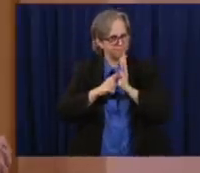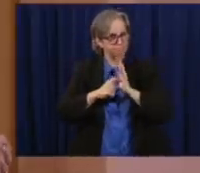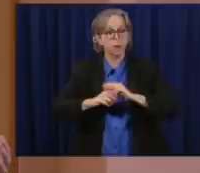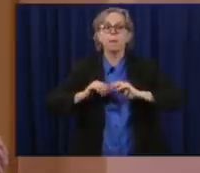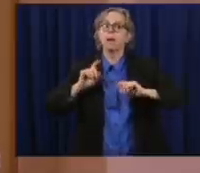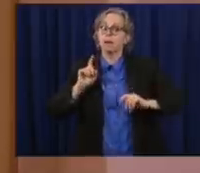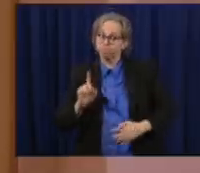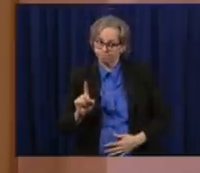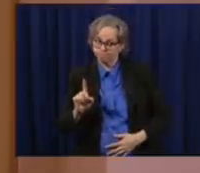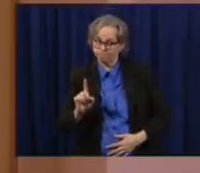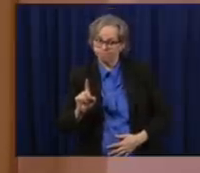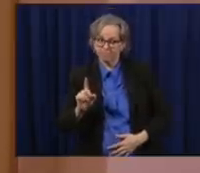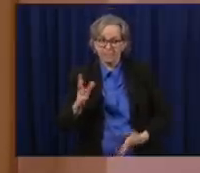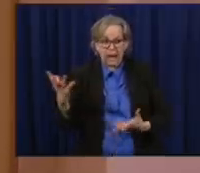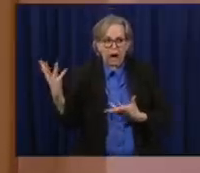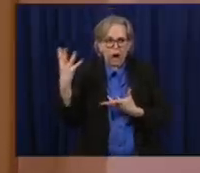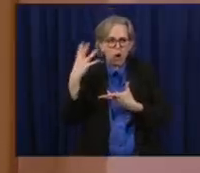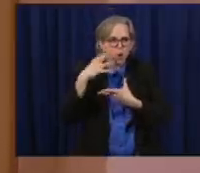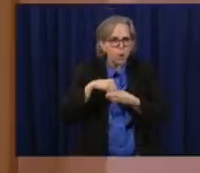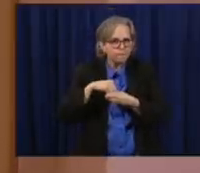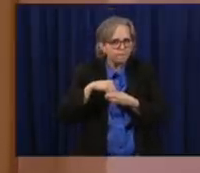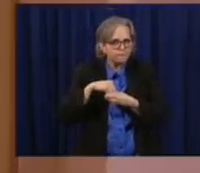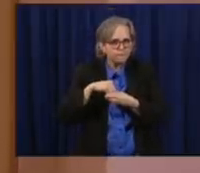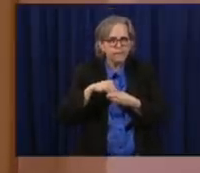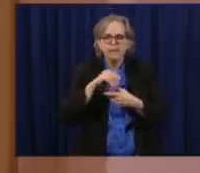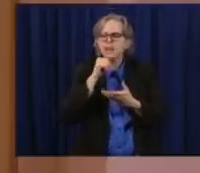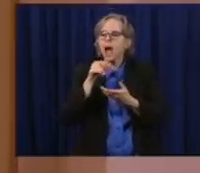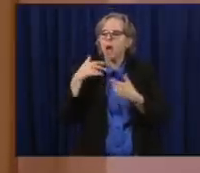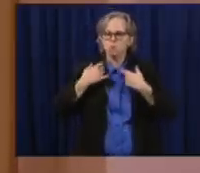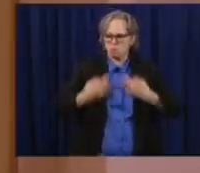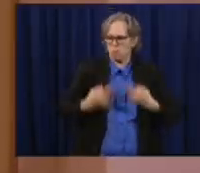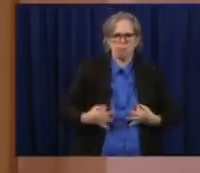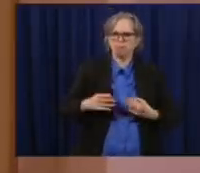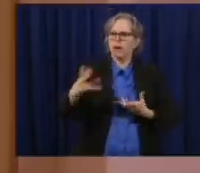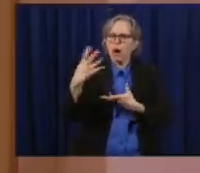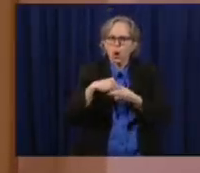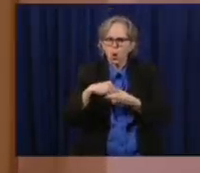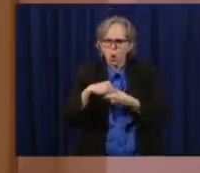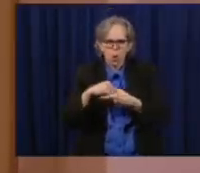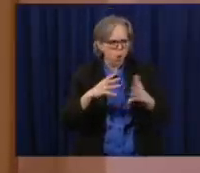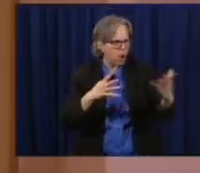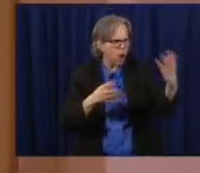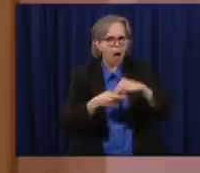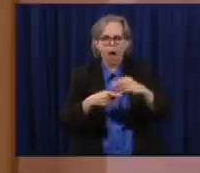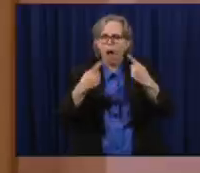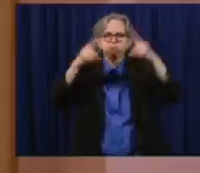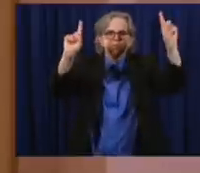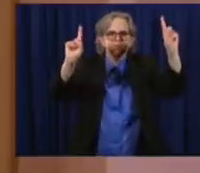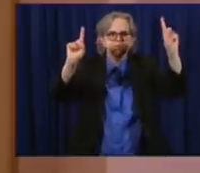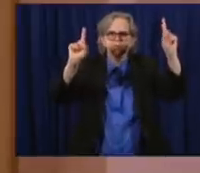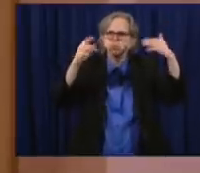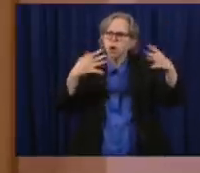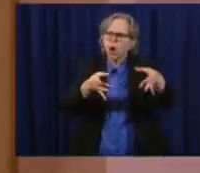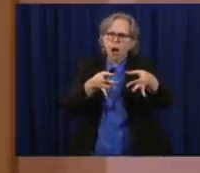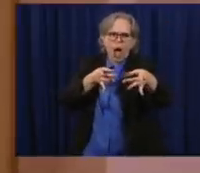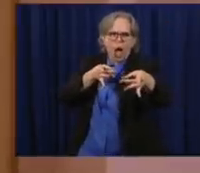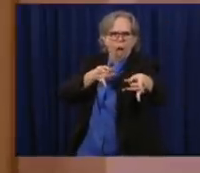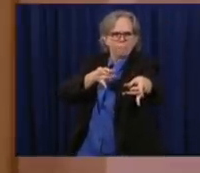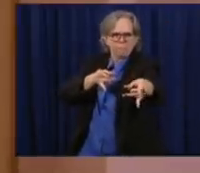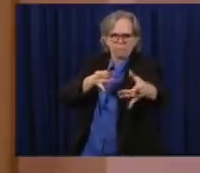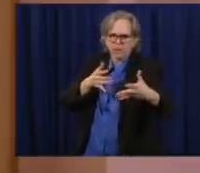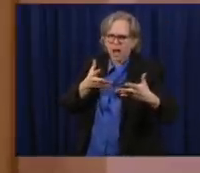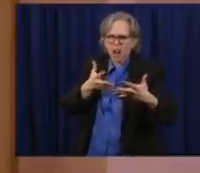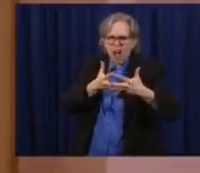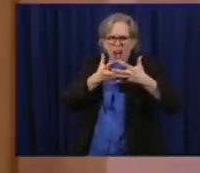get everybody involved who deserves to have a voice in this, you get a lot of information, and you got to figure out how